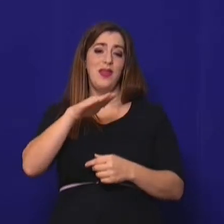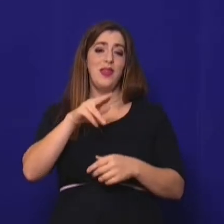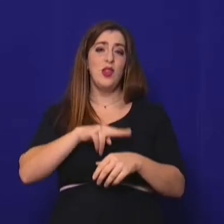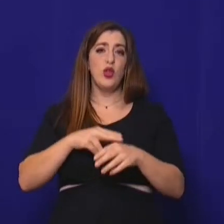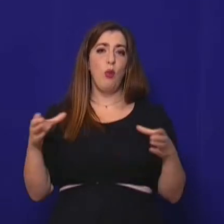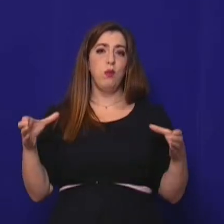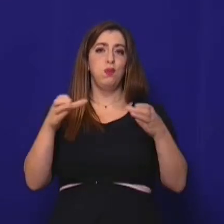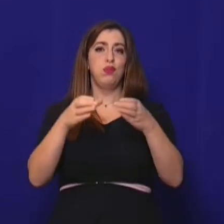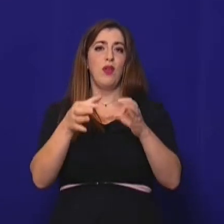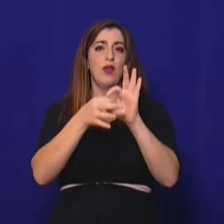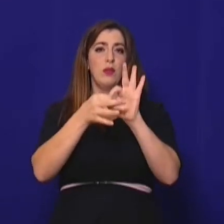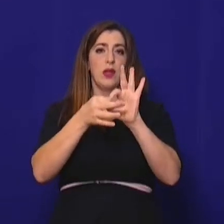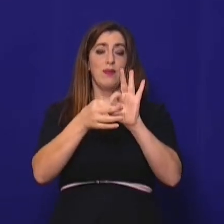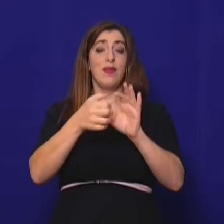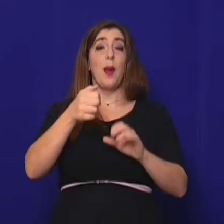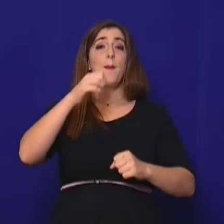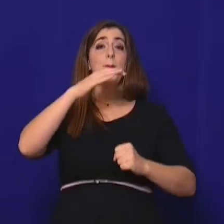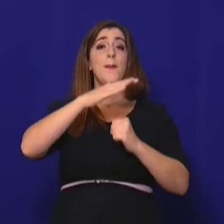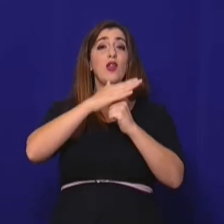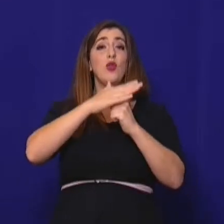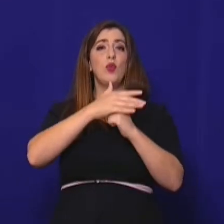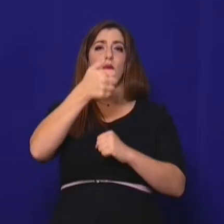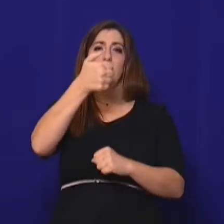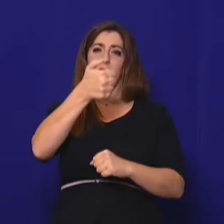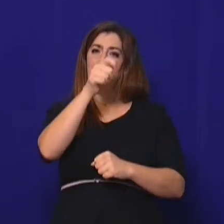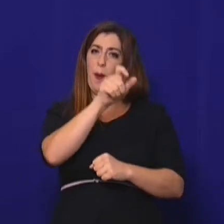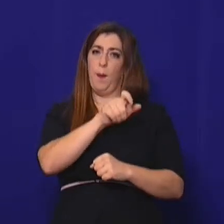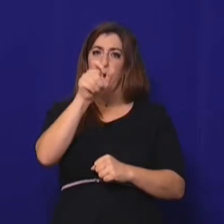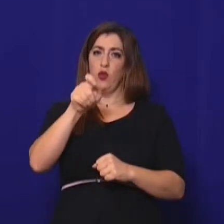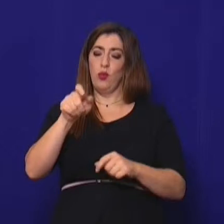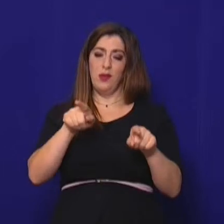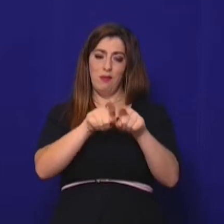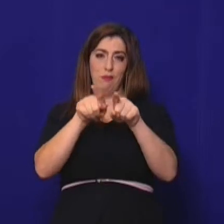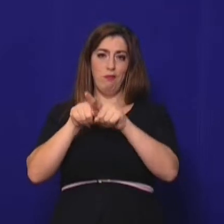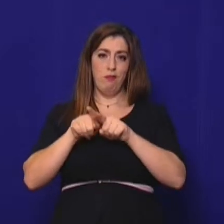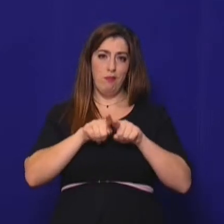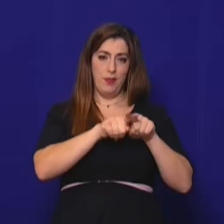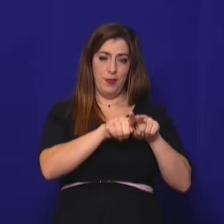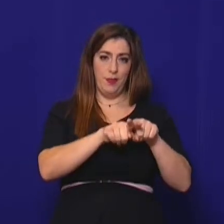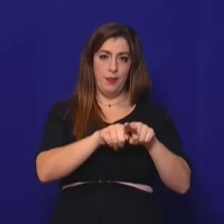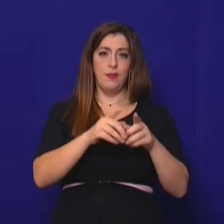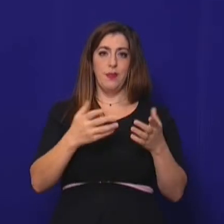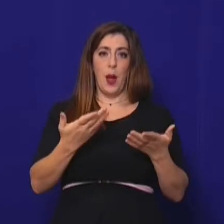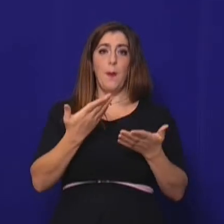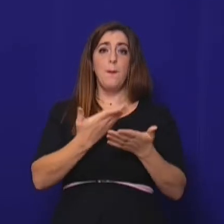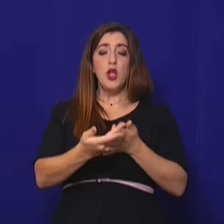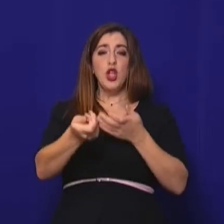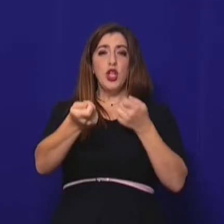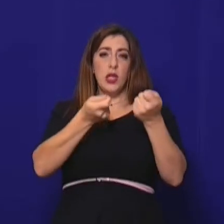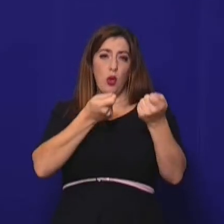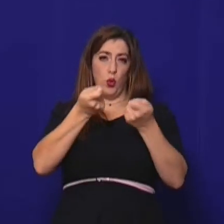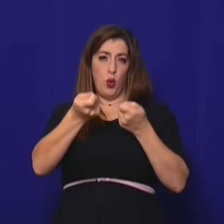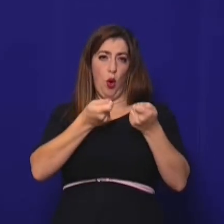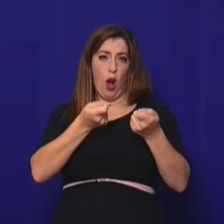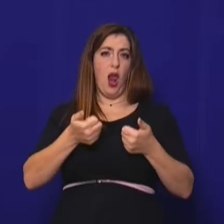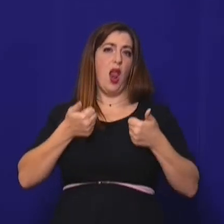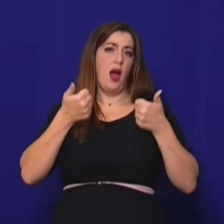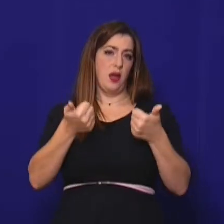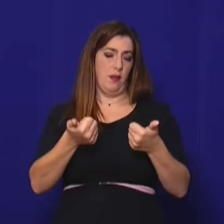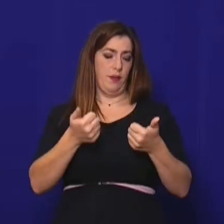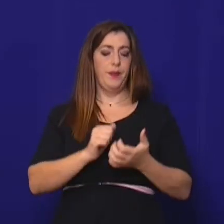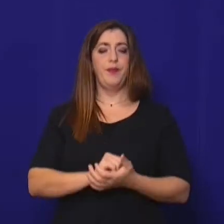importanti ħafna għaliex dan hemmhekk tkun qed tirregola wkoll il-numru ta' nies li jistgħu jiltaqgħu ma'